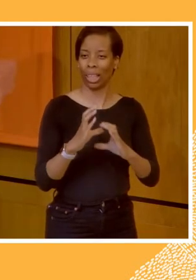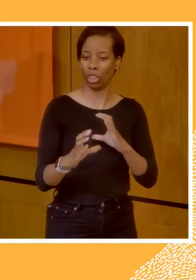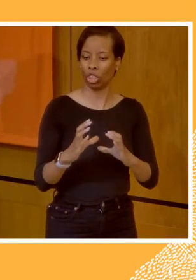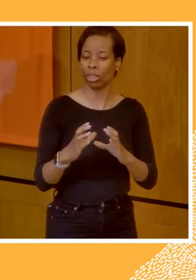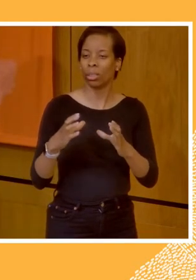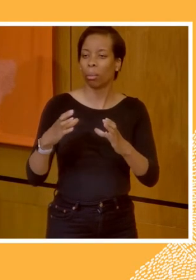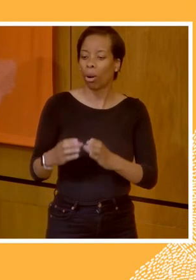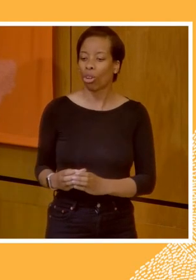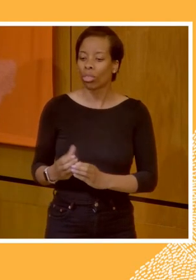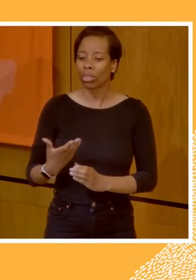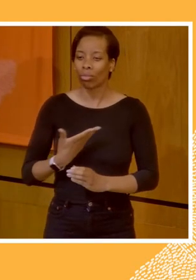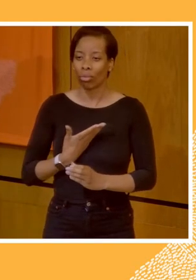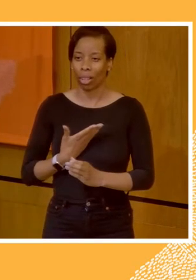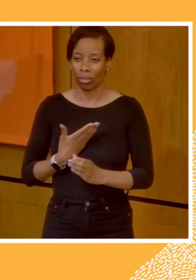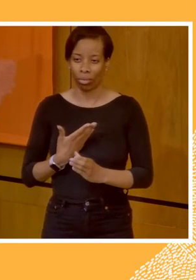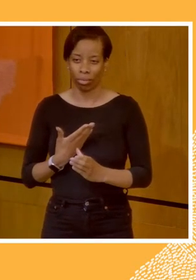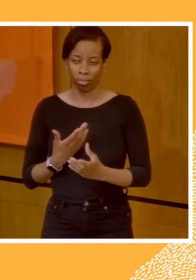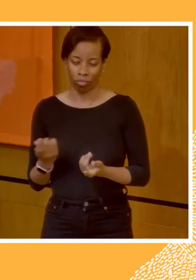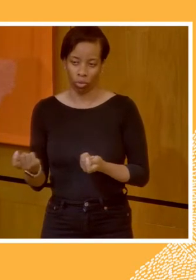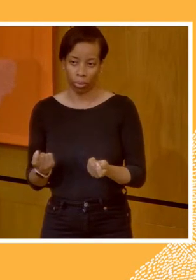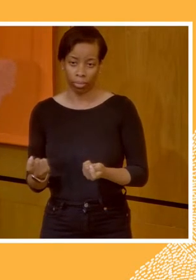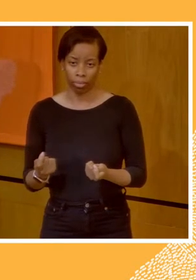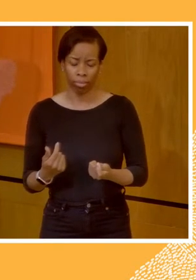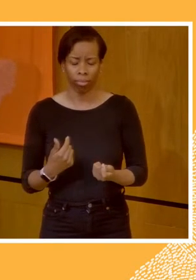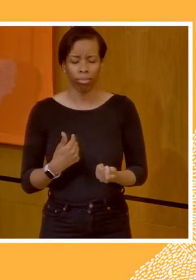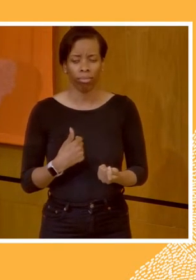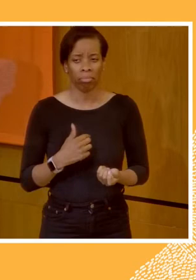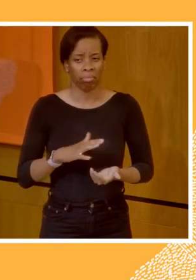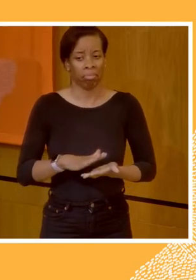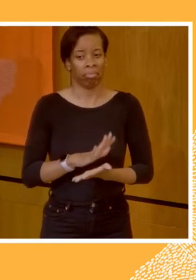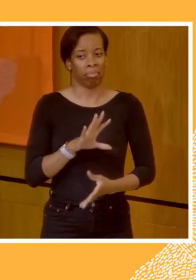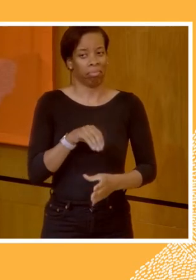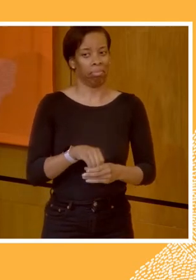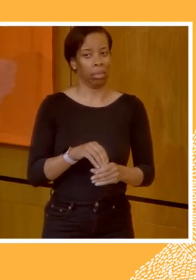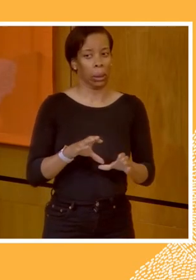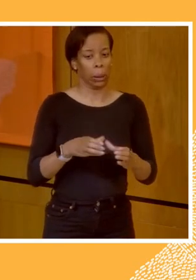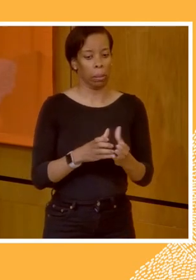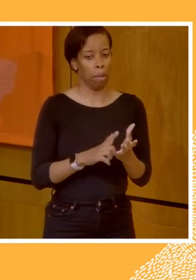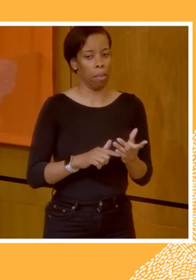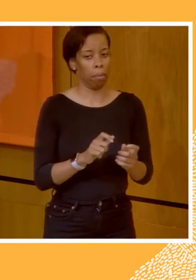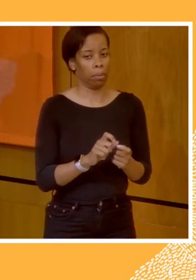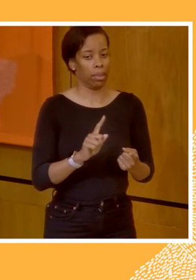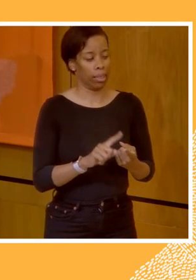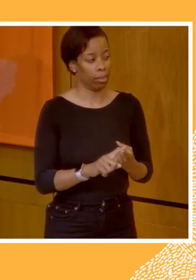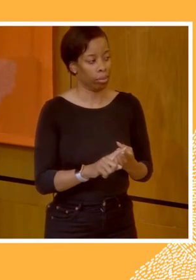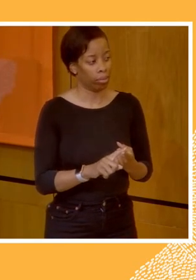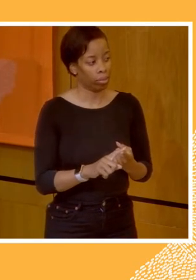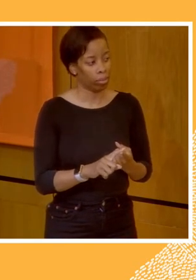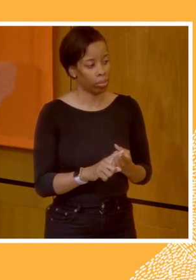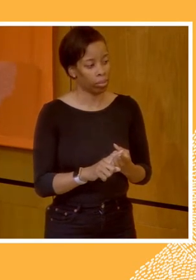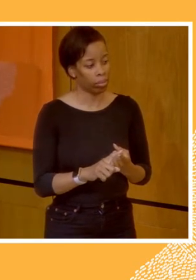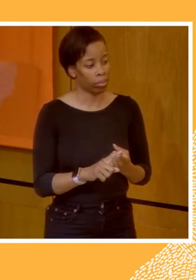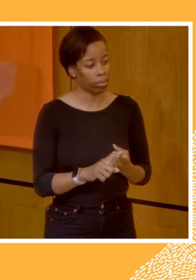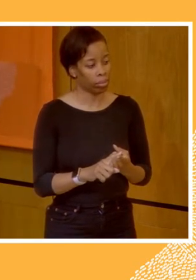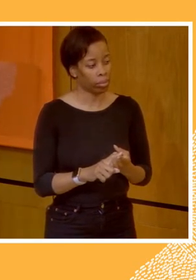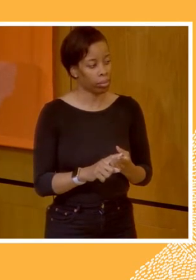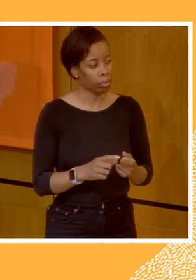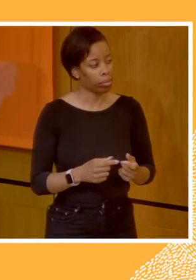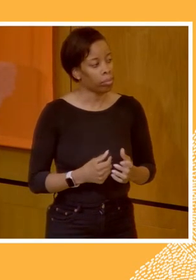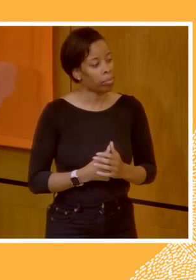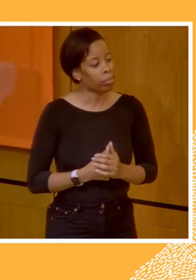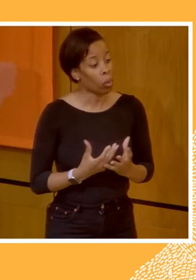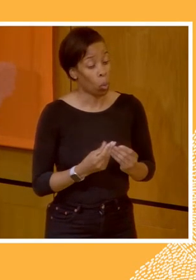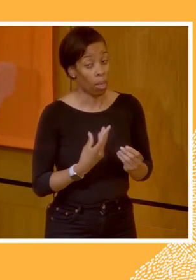Group and a privileged member of the Land Body Ecologies team, with the some of whom are represented on the panel today.